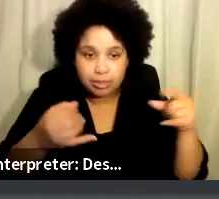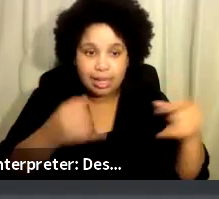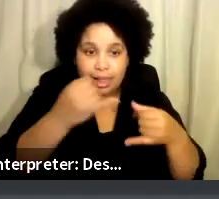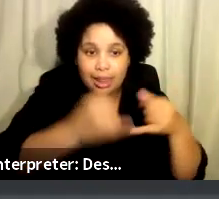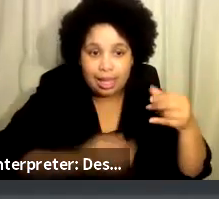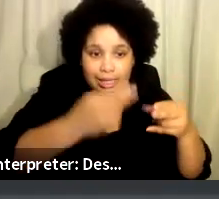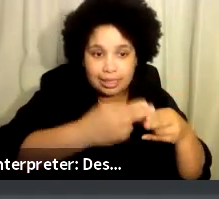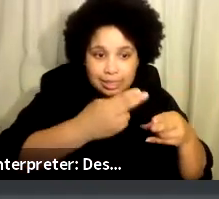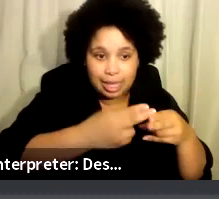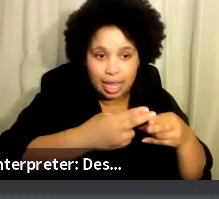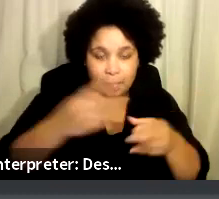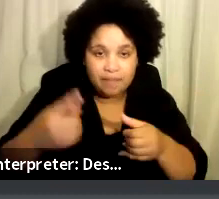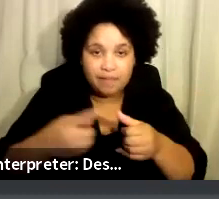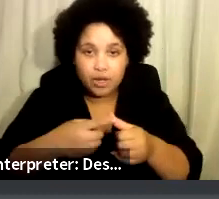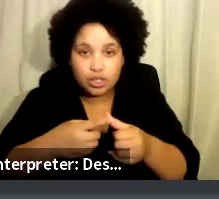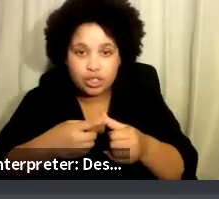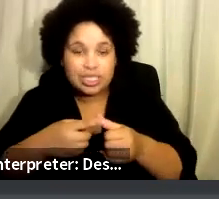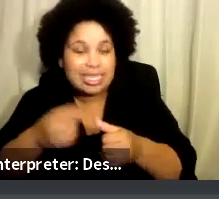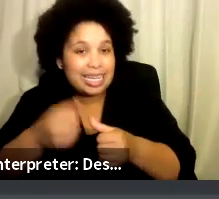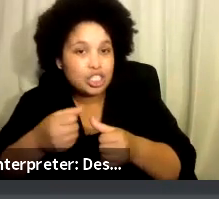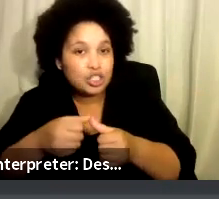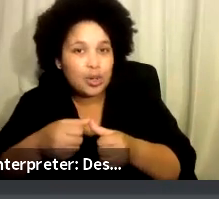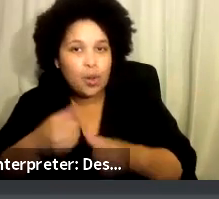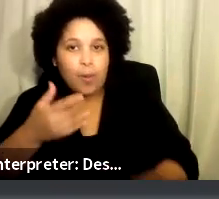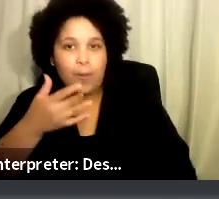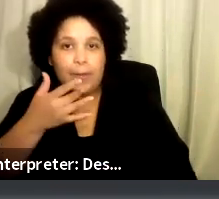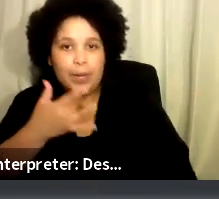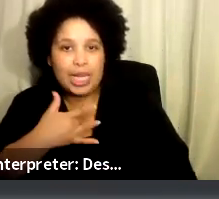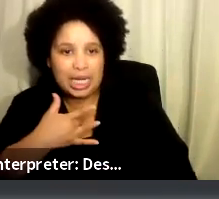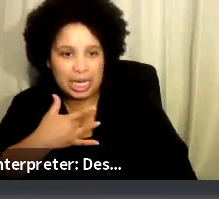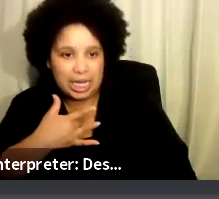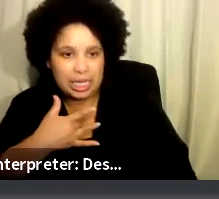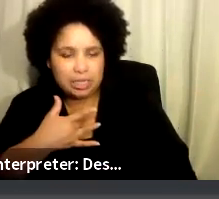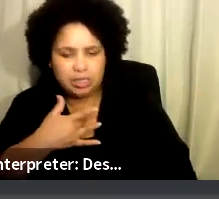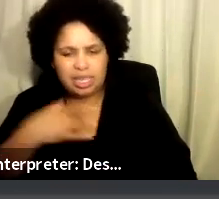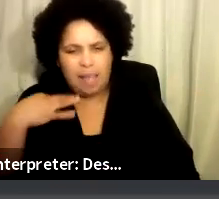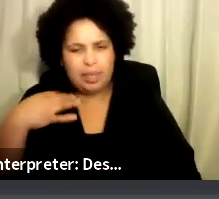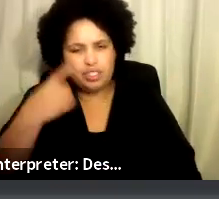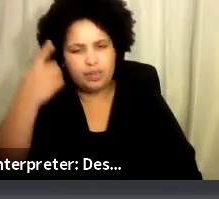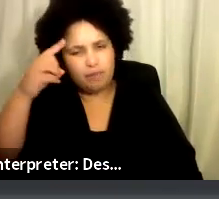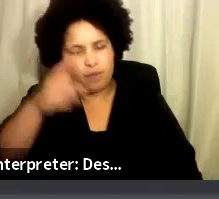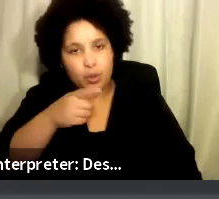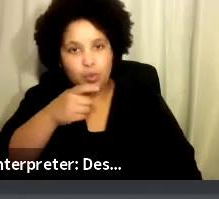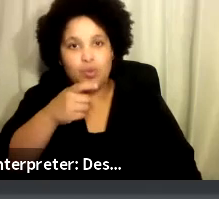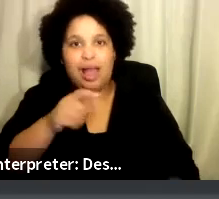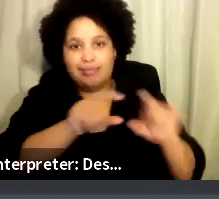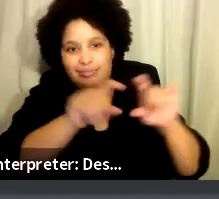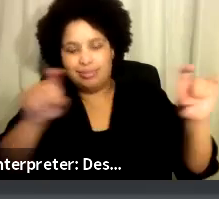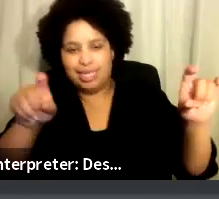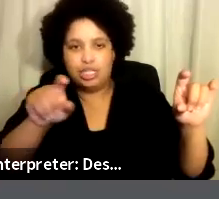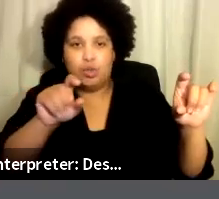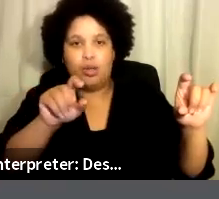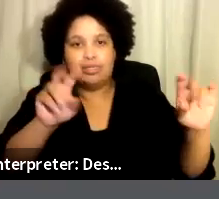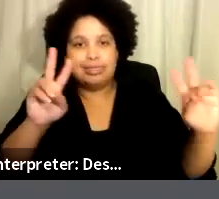name, first initial, and date of birth so that we know who the application is for. And then here you click to submit and